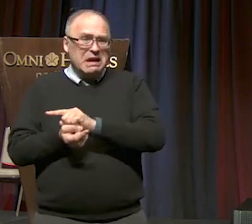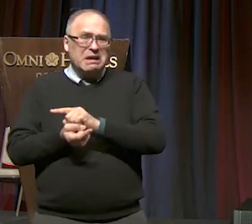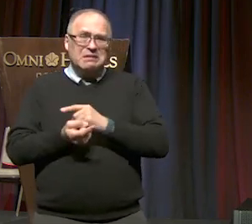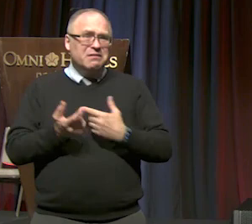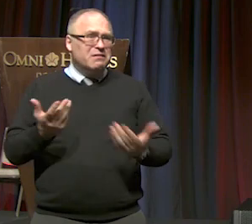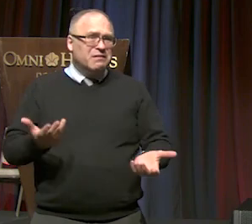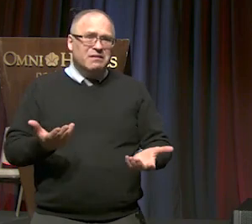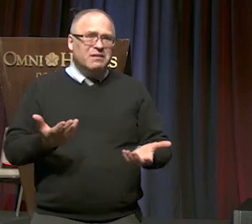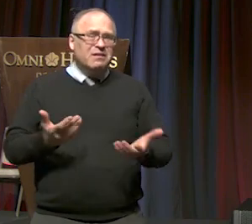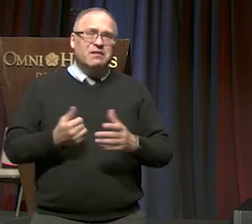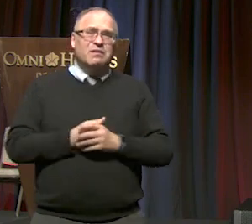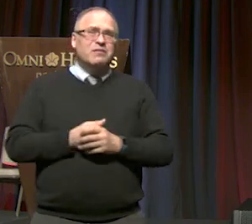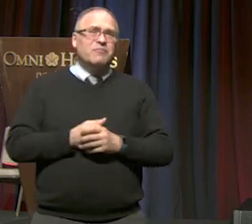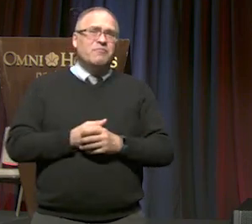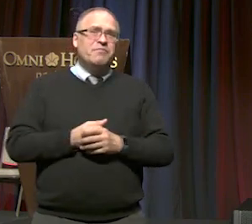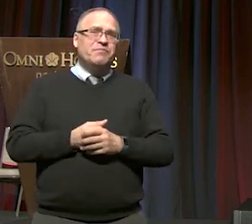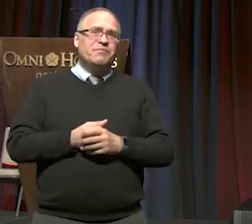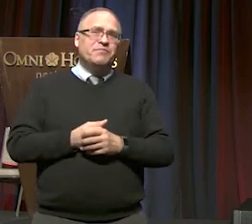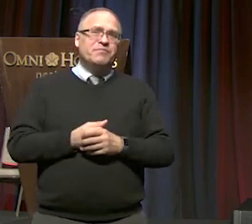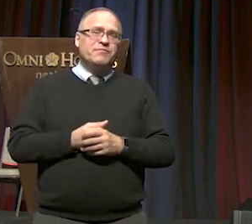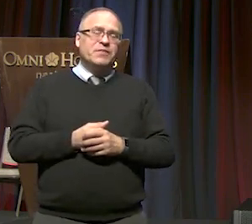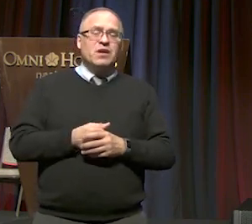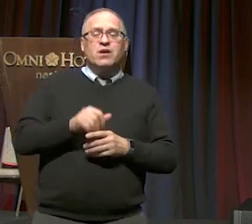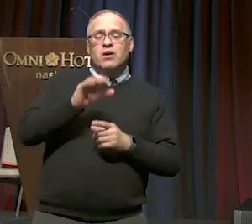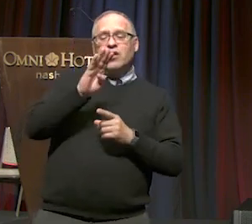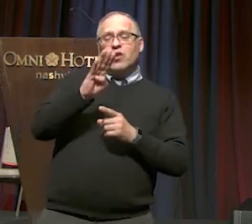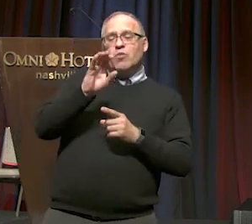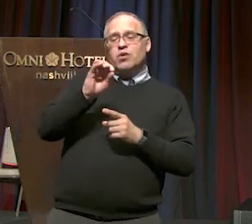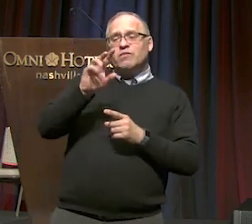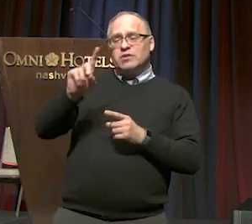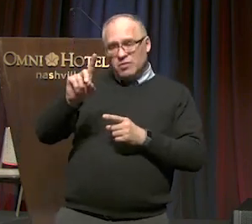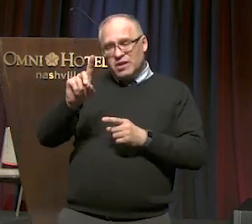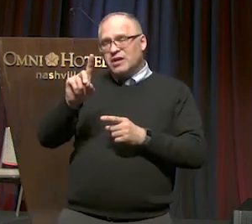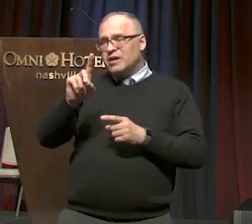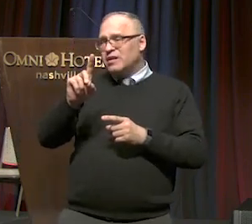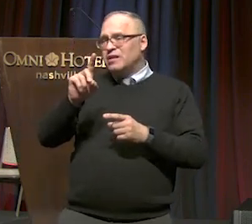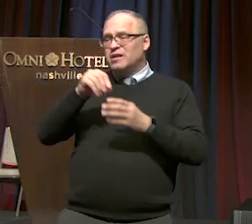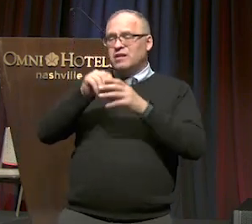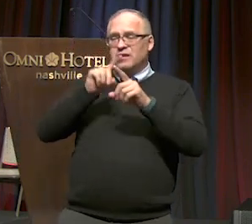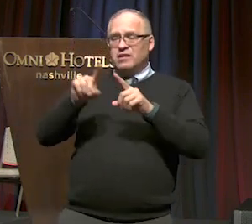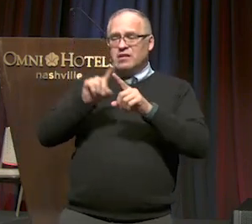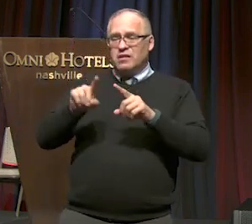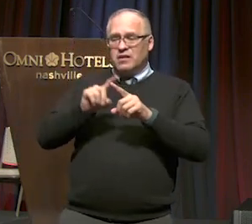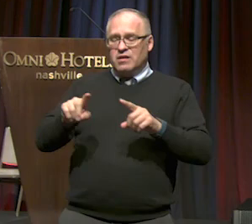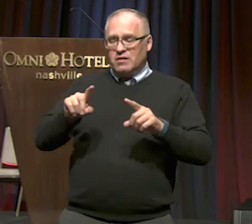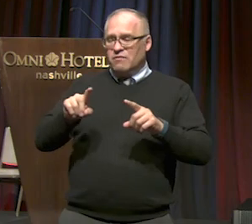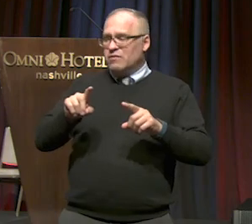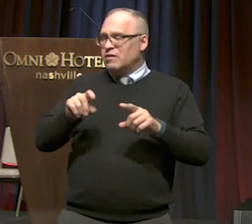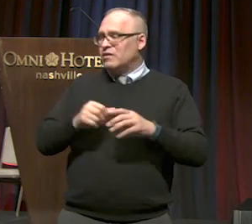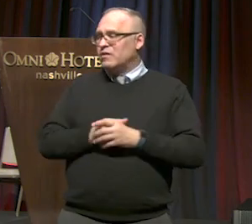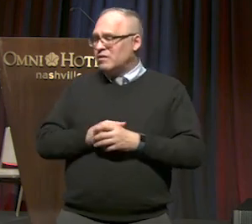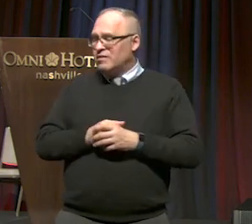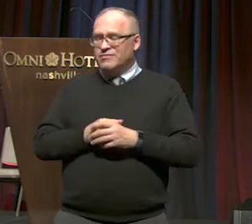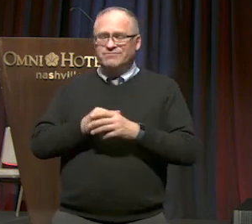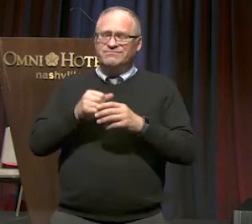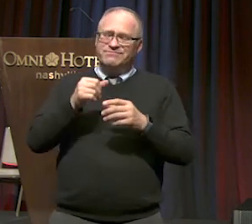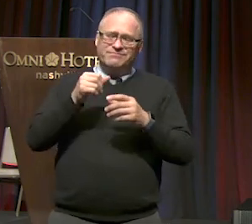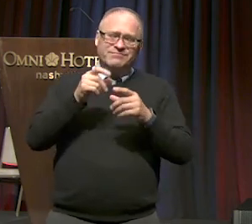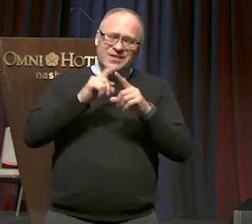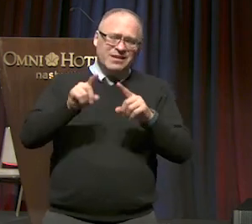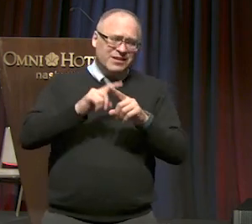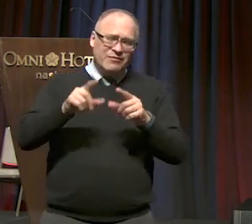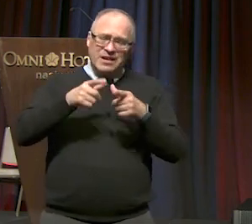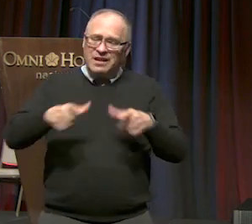those, the book of discipline in different languages, Bisaya, Tagalog, or